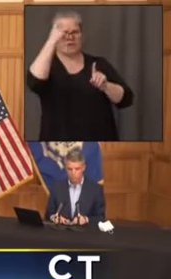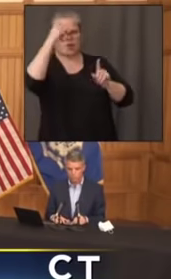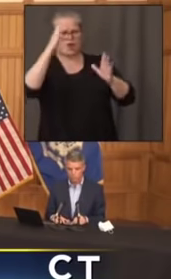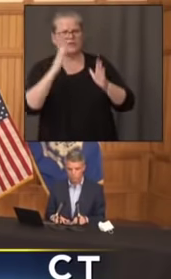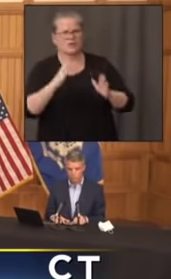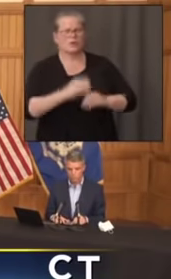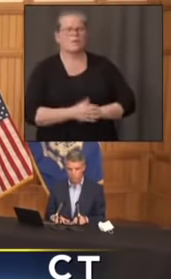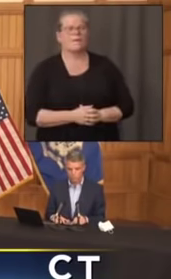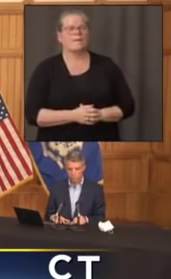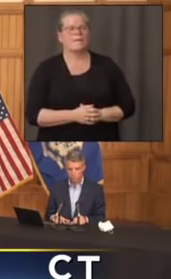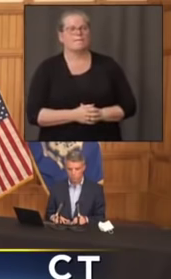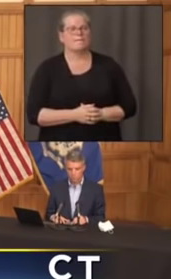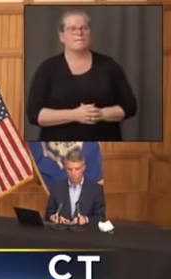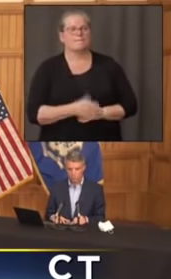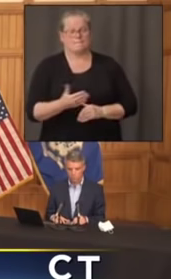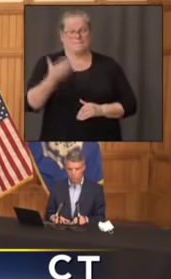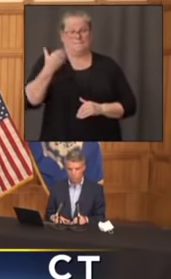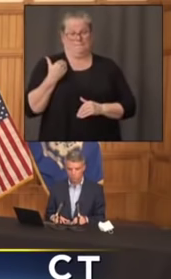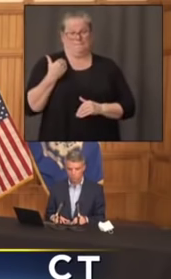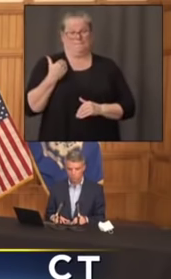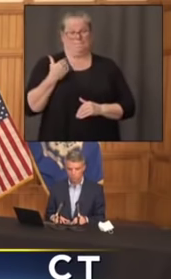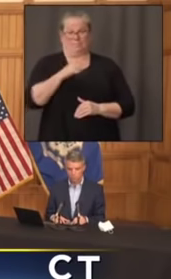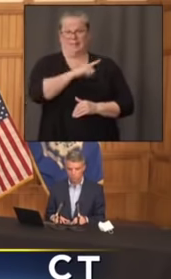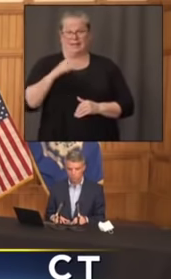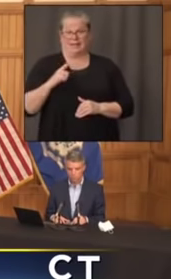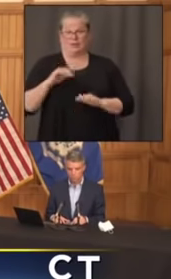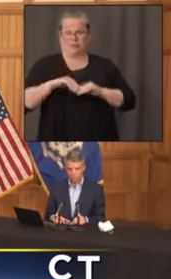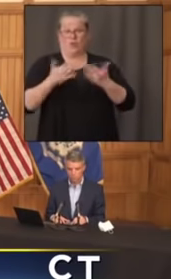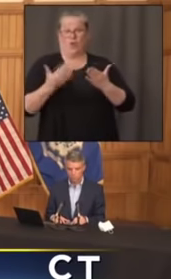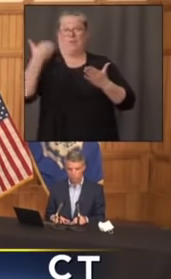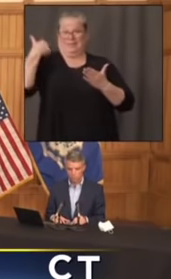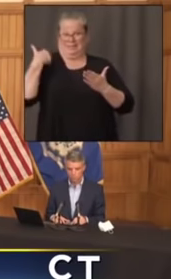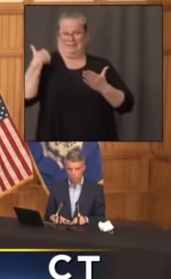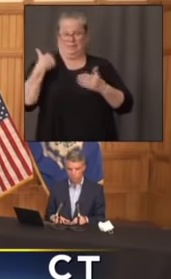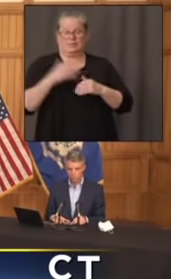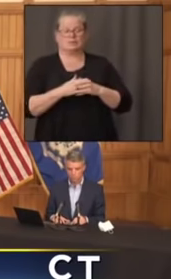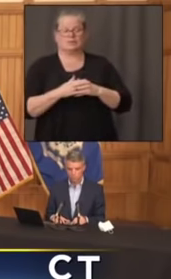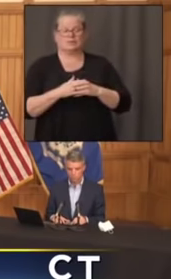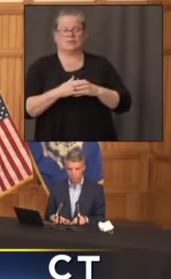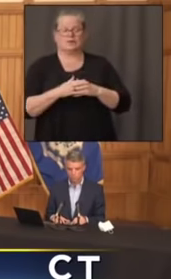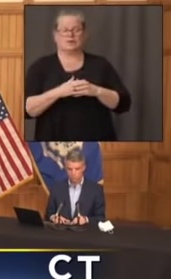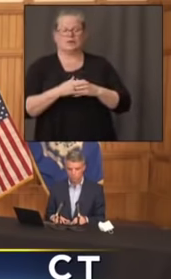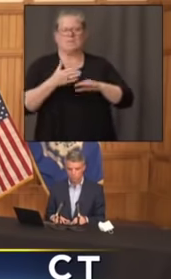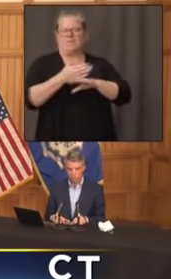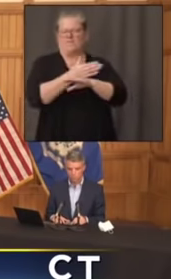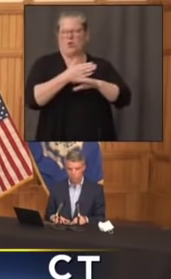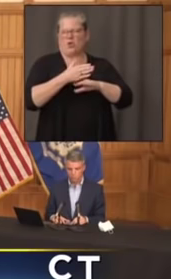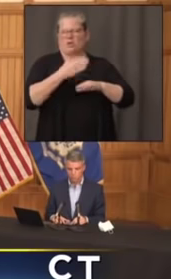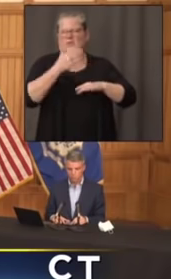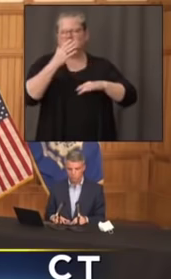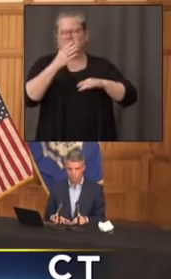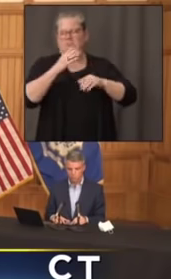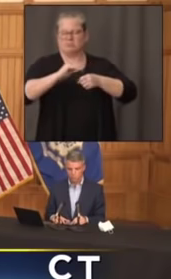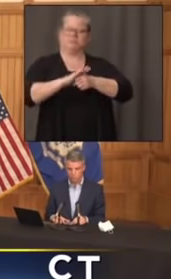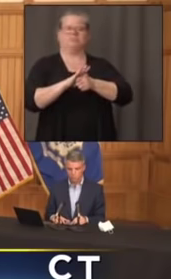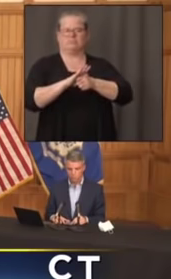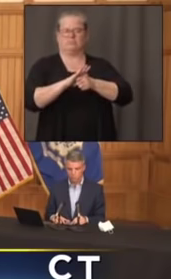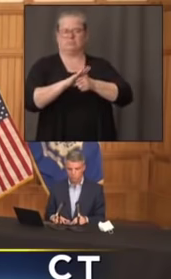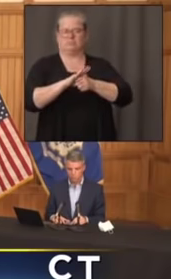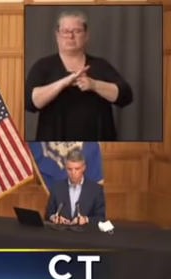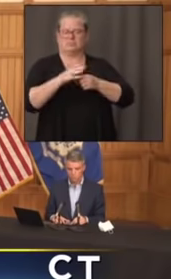in the session, before COVID closed the legislature, Connecticut Against Gun Violence was advocating for a permanent commission on gun violence. And urban